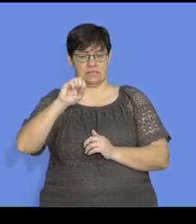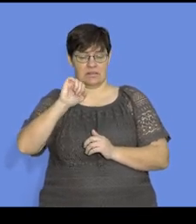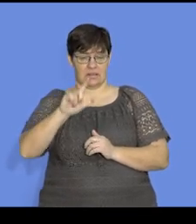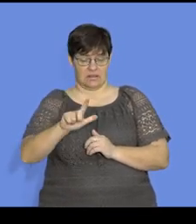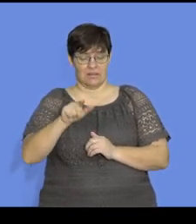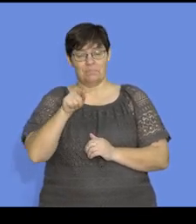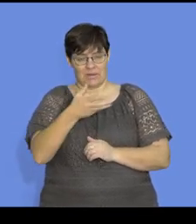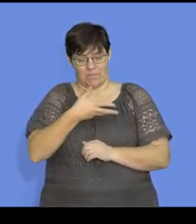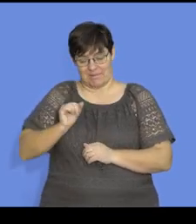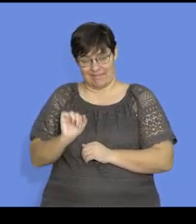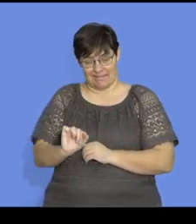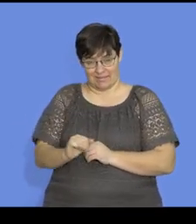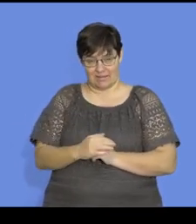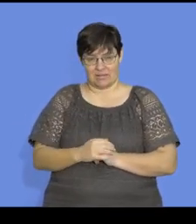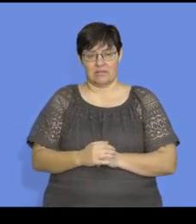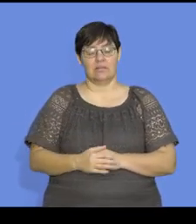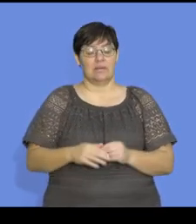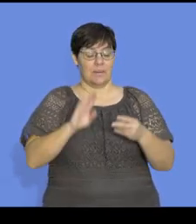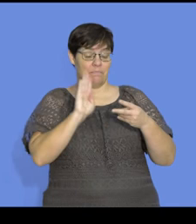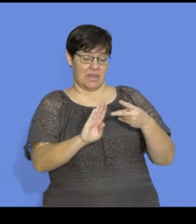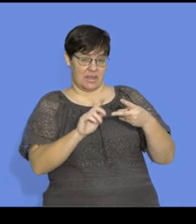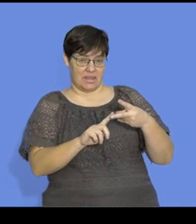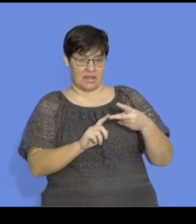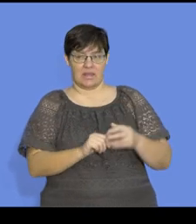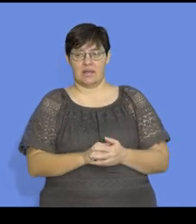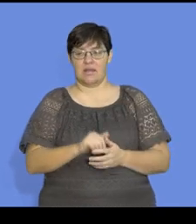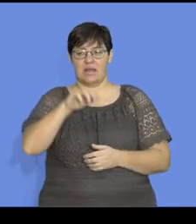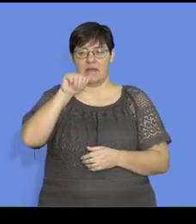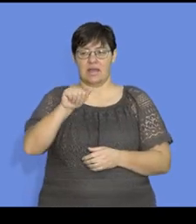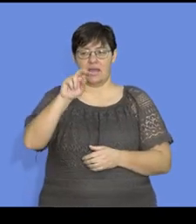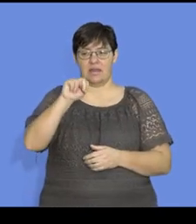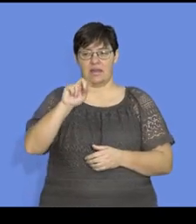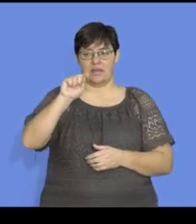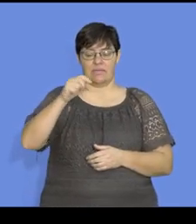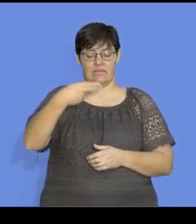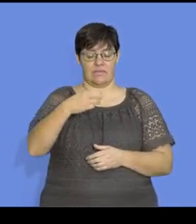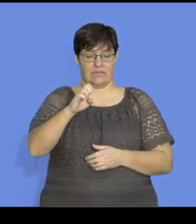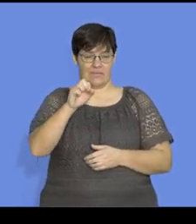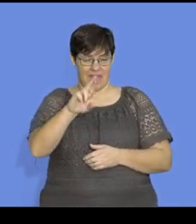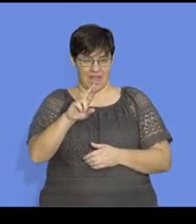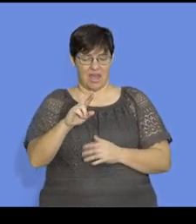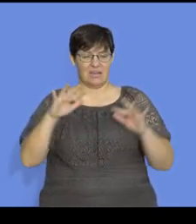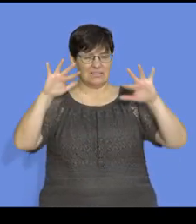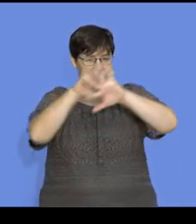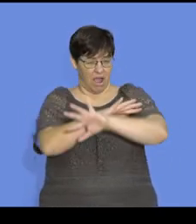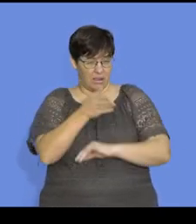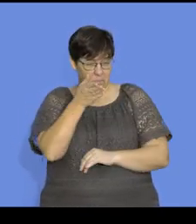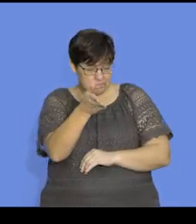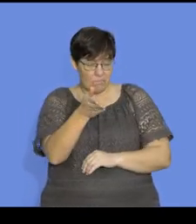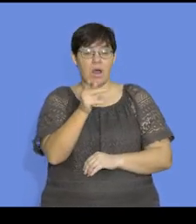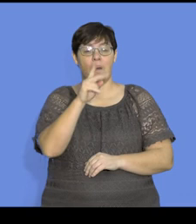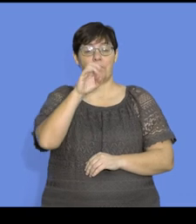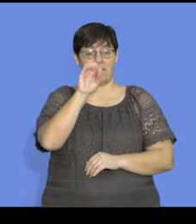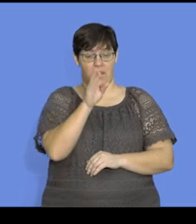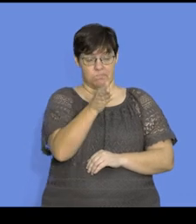it is the female. Number B is the anther. They're the dark ones that have got the pollen. Number